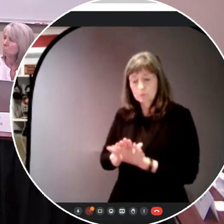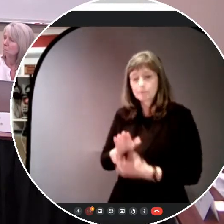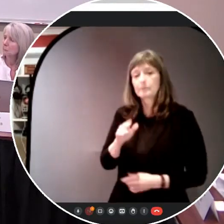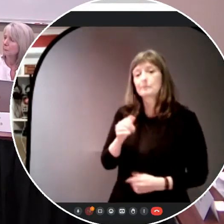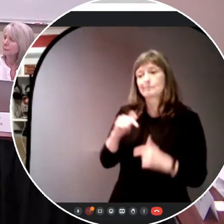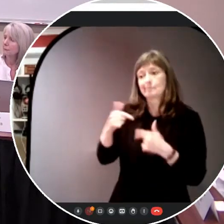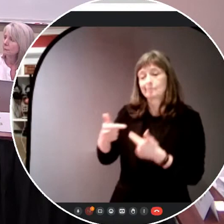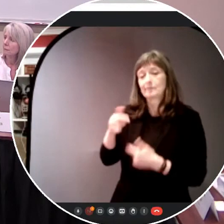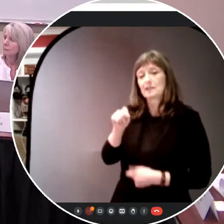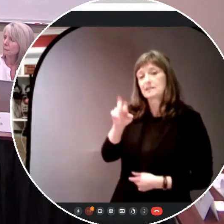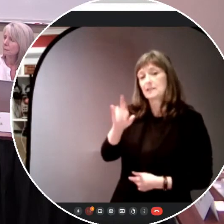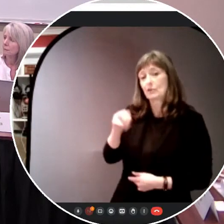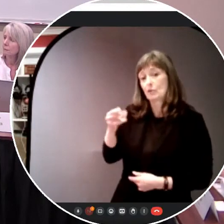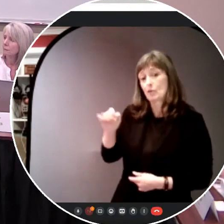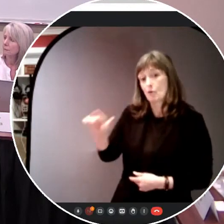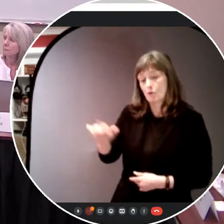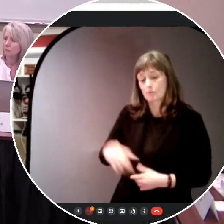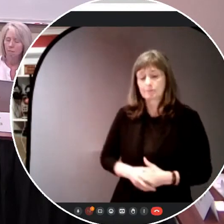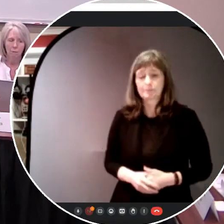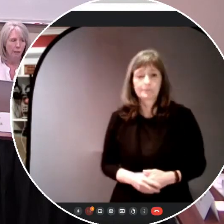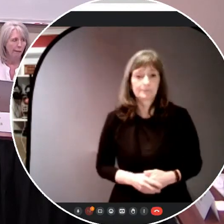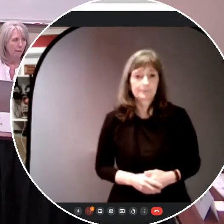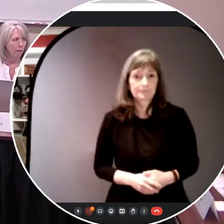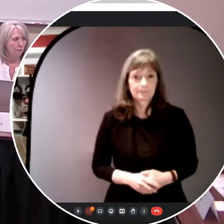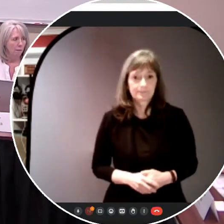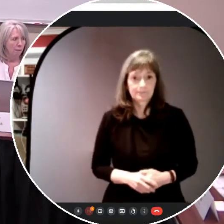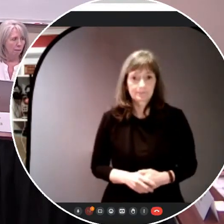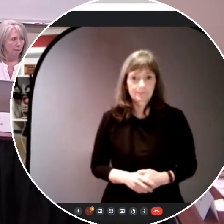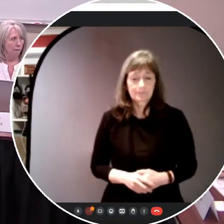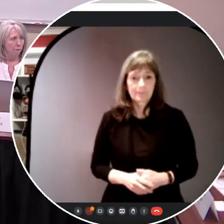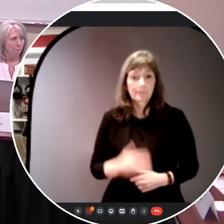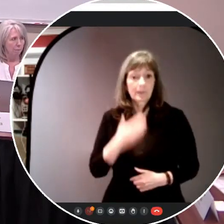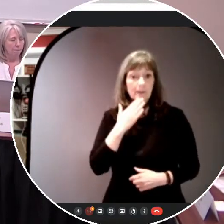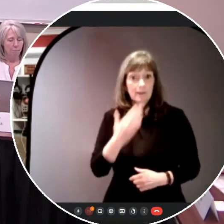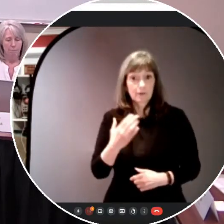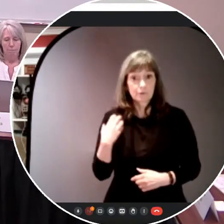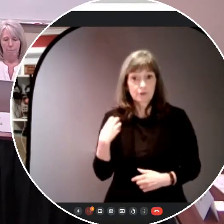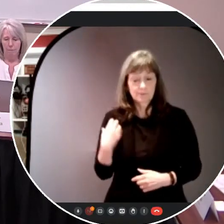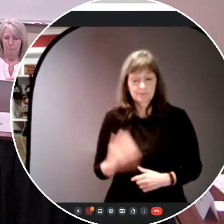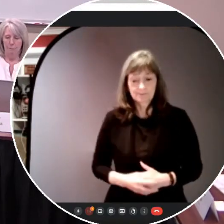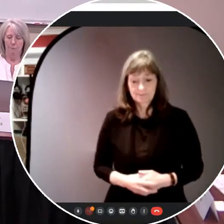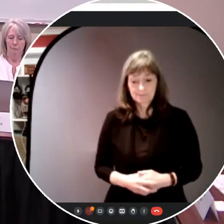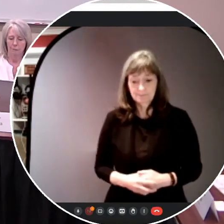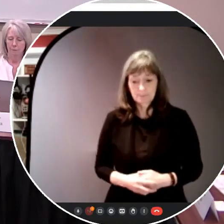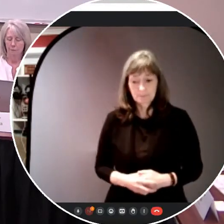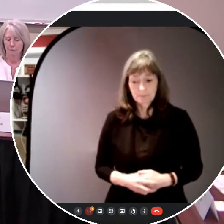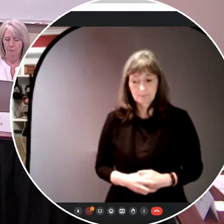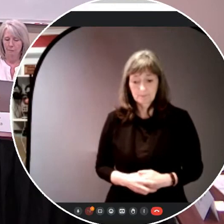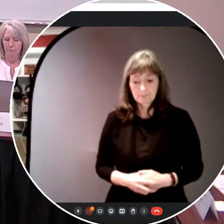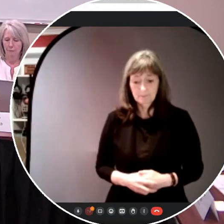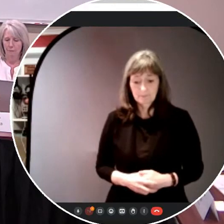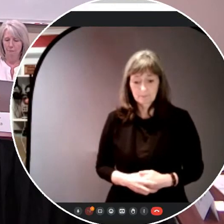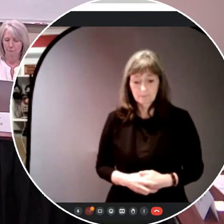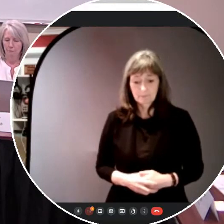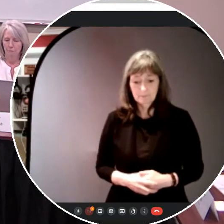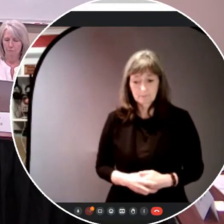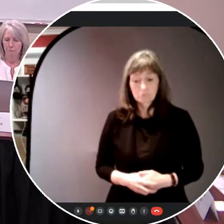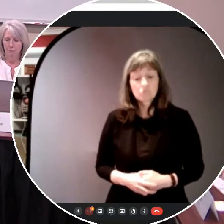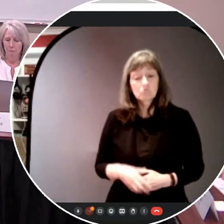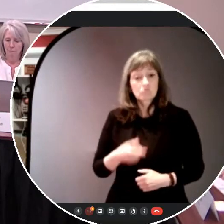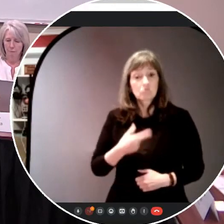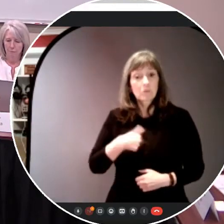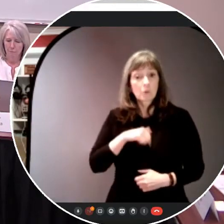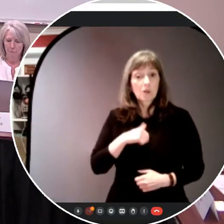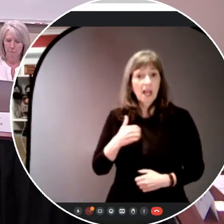Thank you, Chair. So we do have alternate